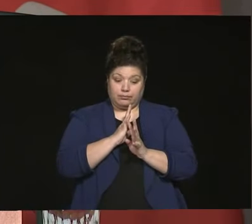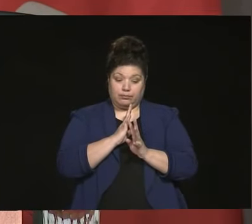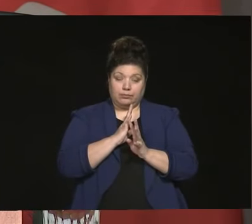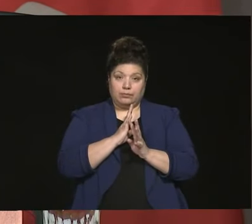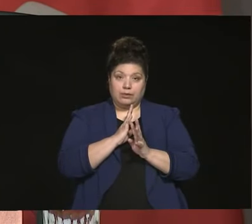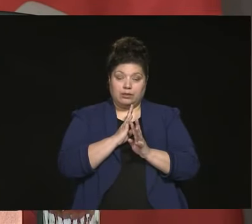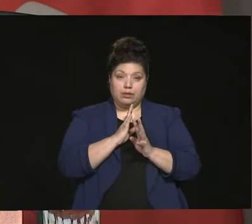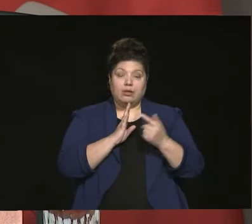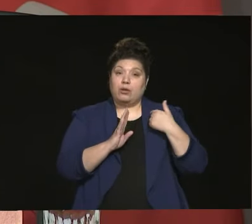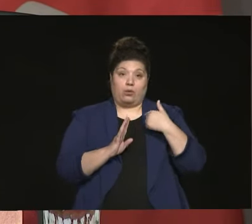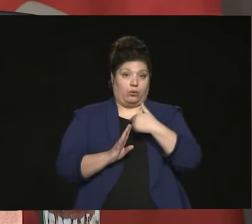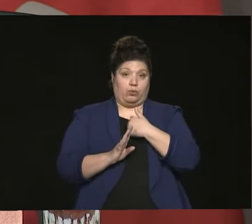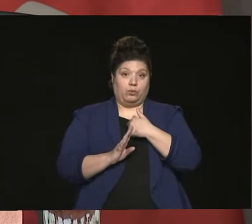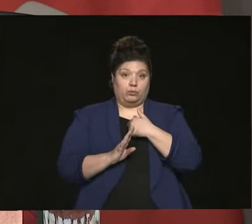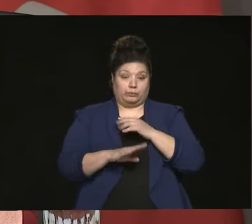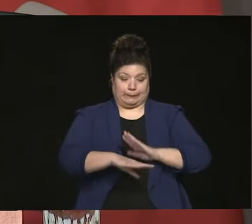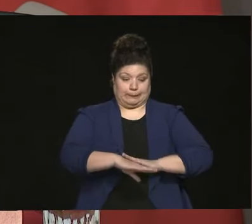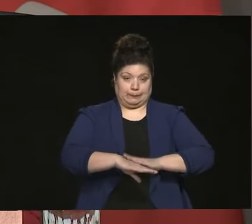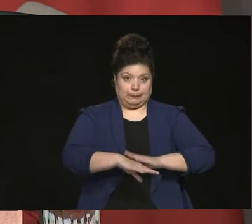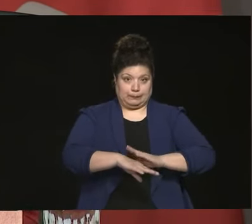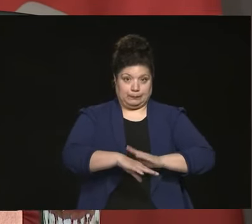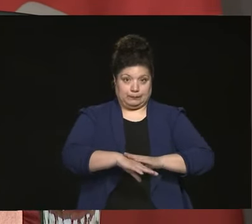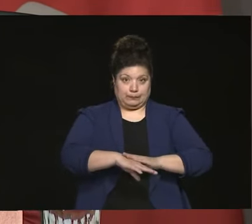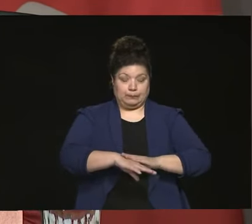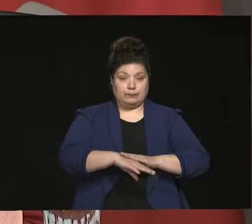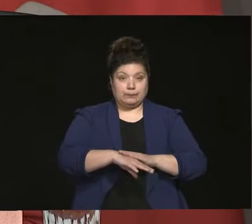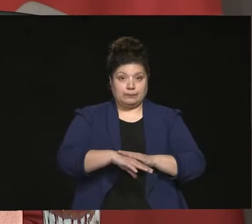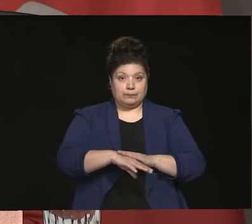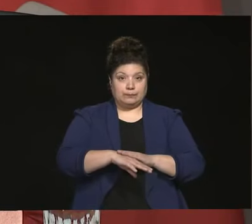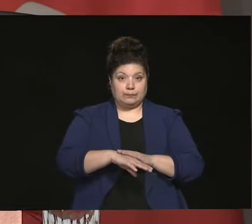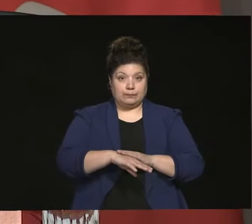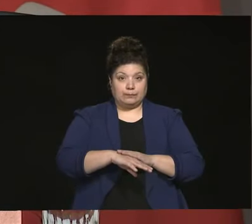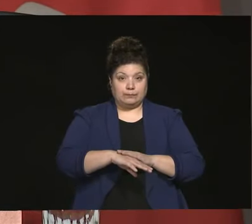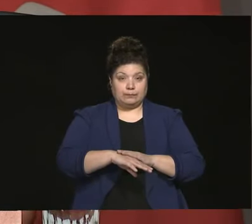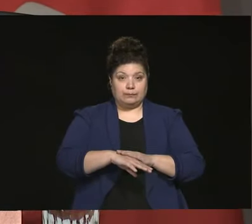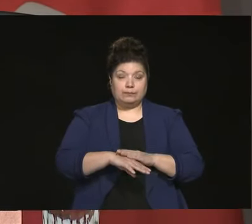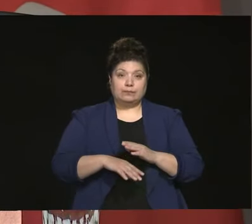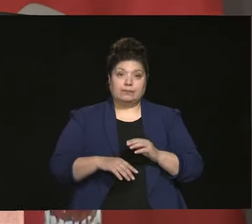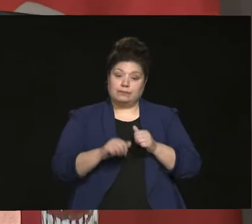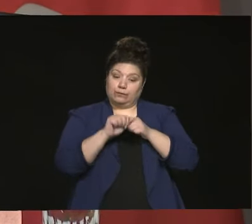de suivre nos engagements internationaux. Indicated while